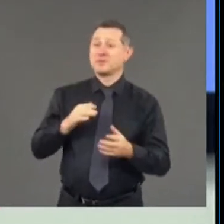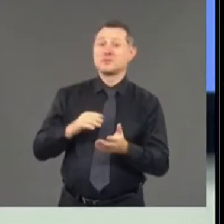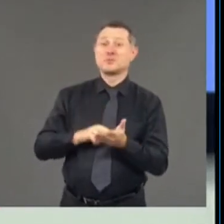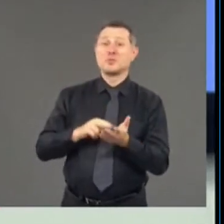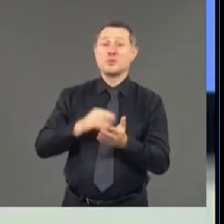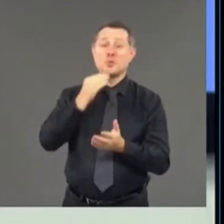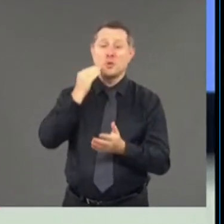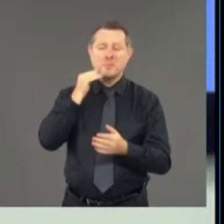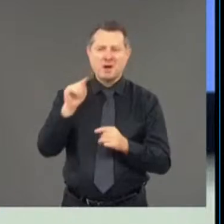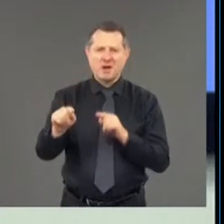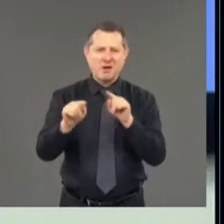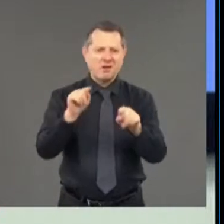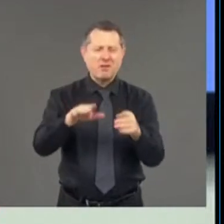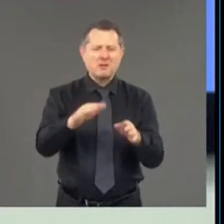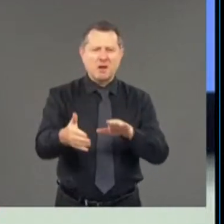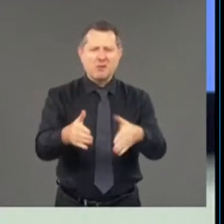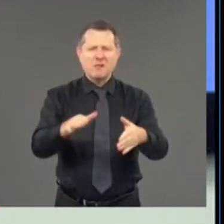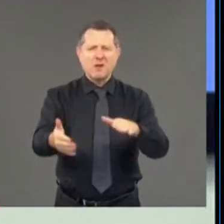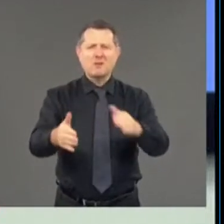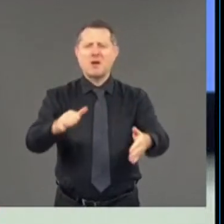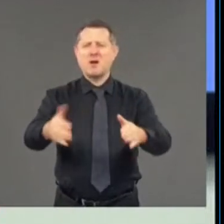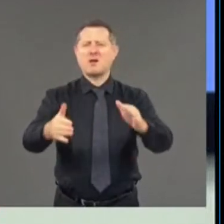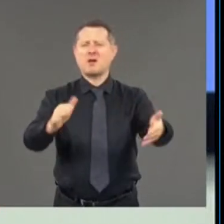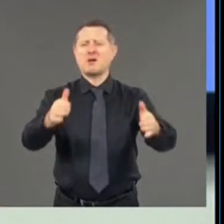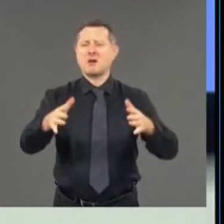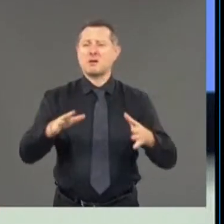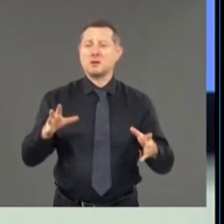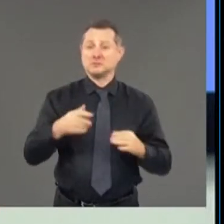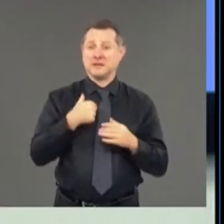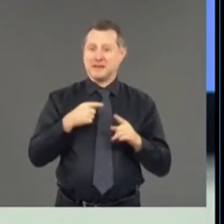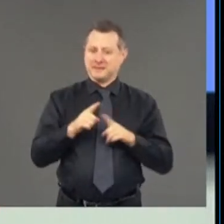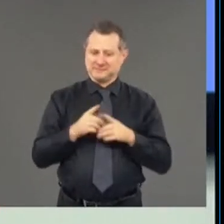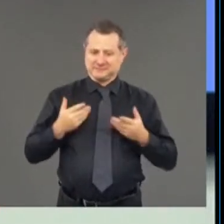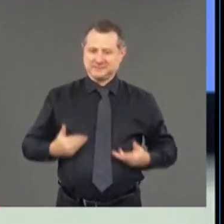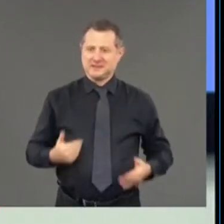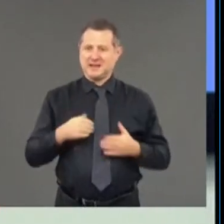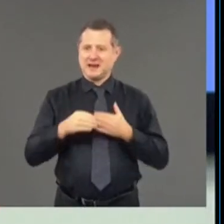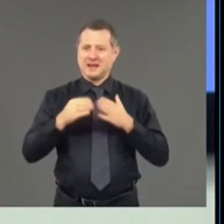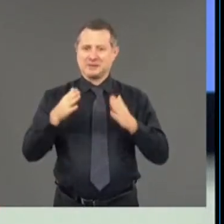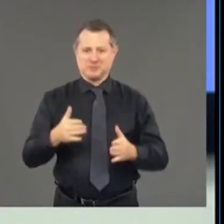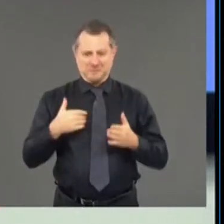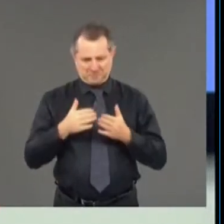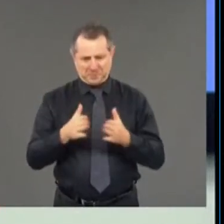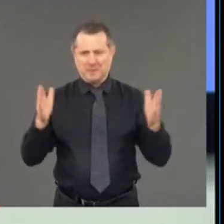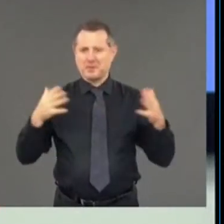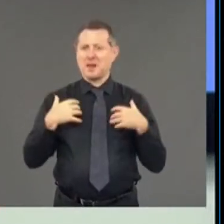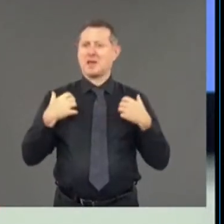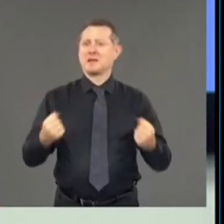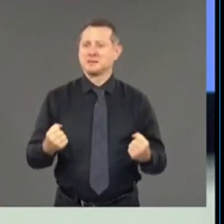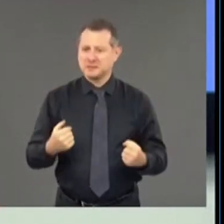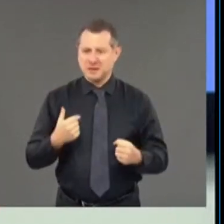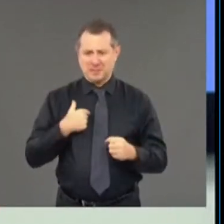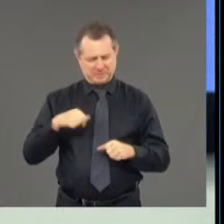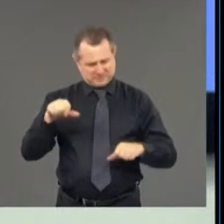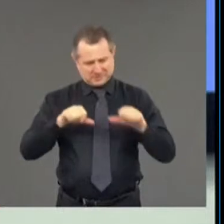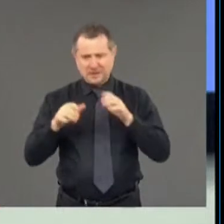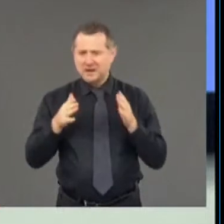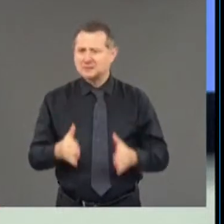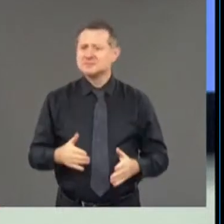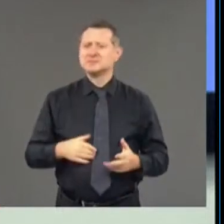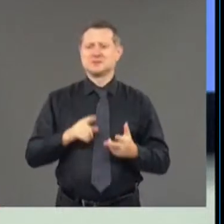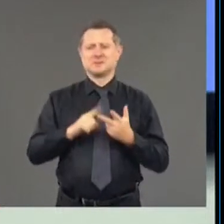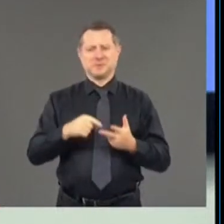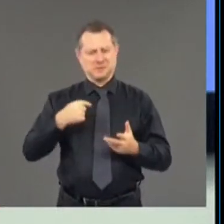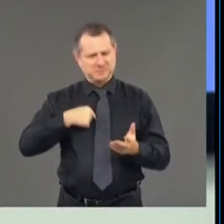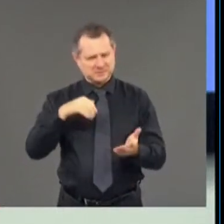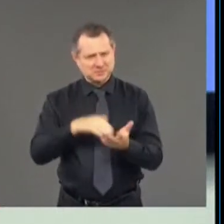I asked myself, as the public health leader, as a scientist, as a doctor in me, and most importantly, even as the son of someone who